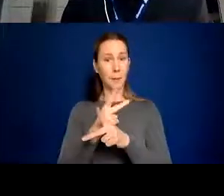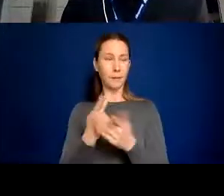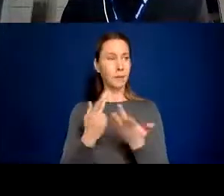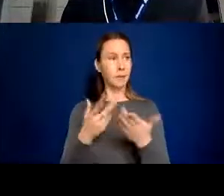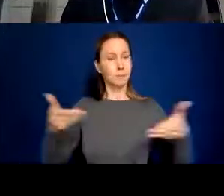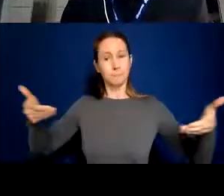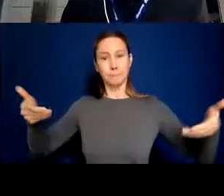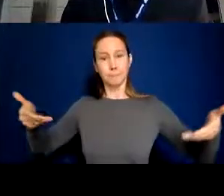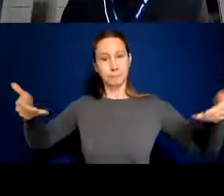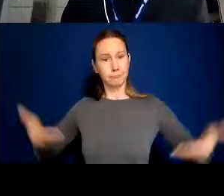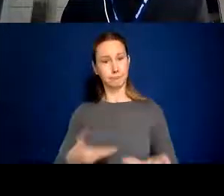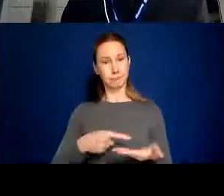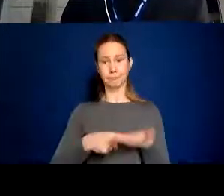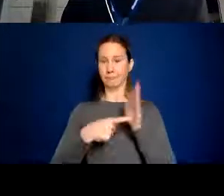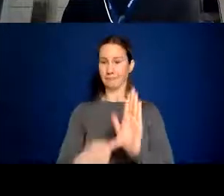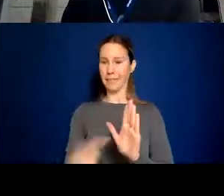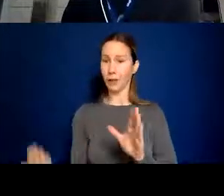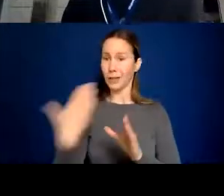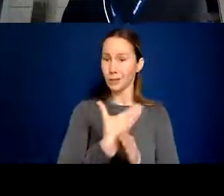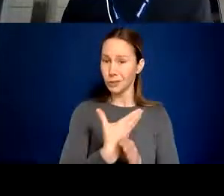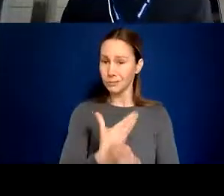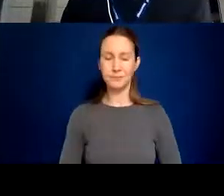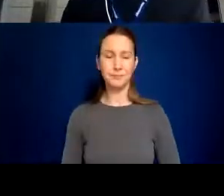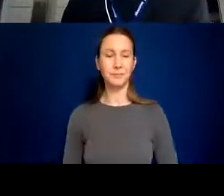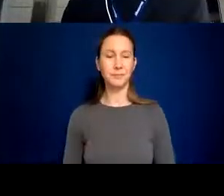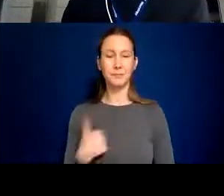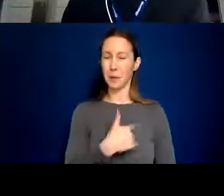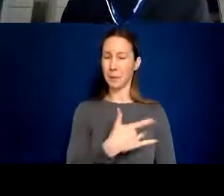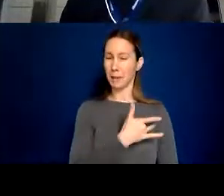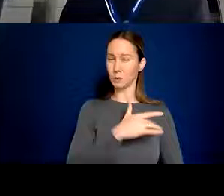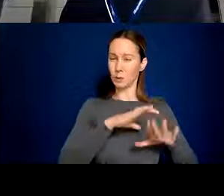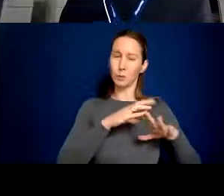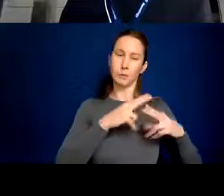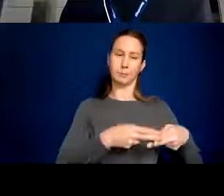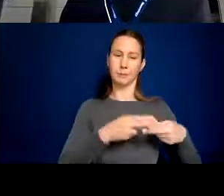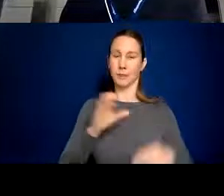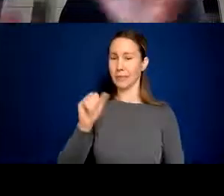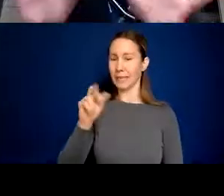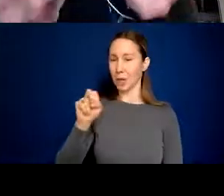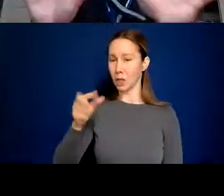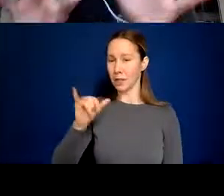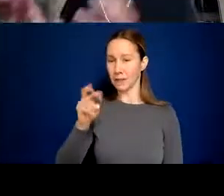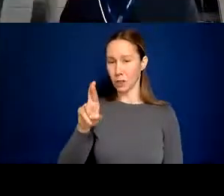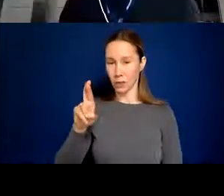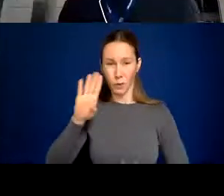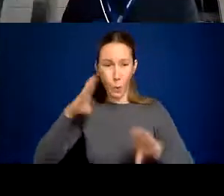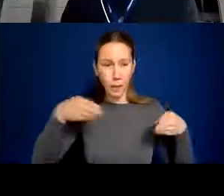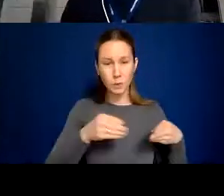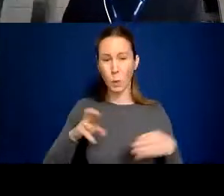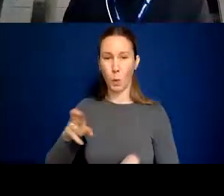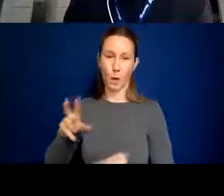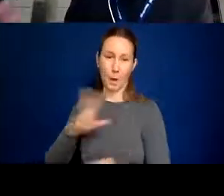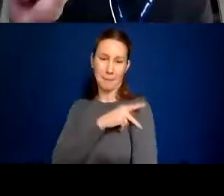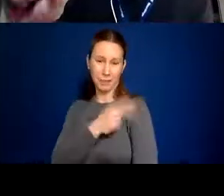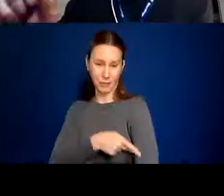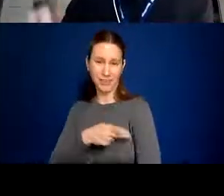In general, we like to classify them as caregiver-oriented or patient-oriented. Two big groups, right? For the